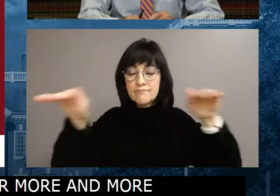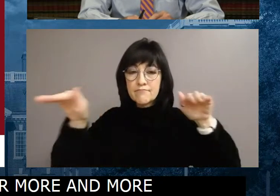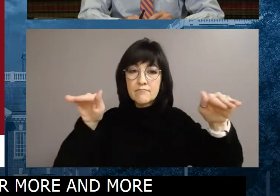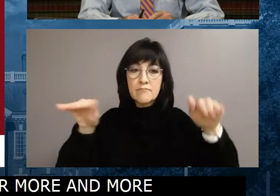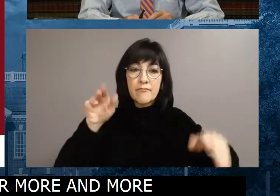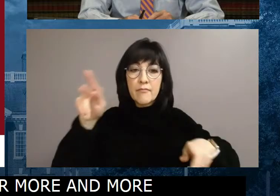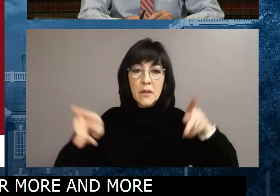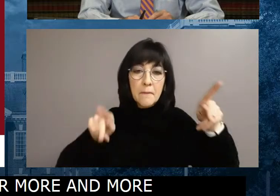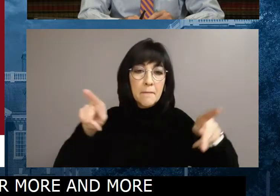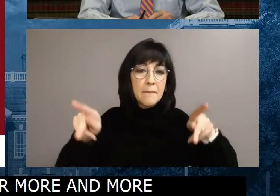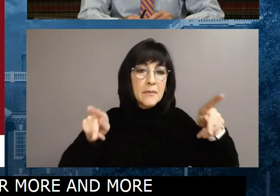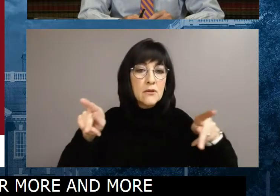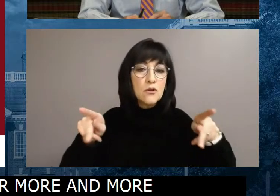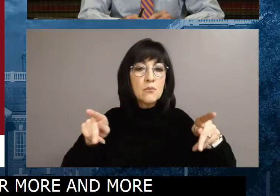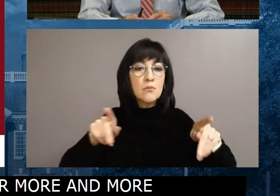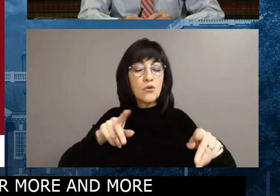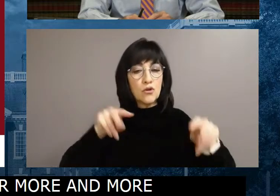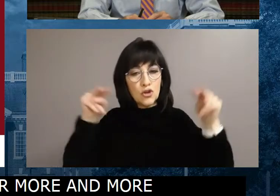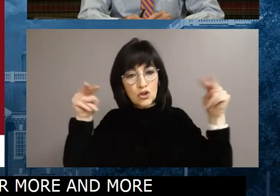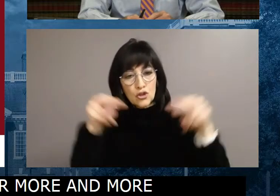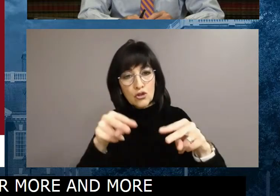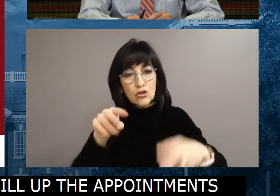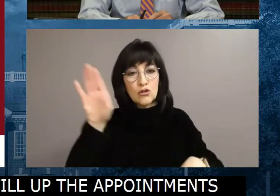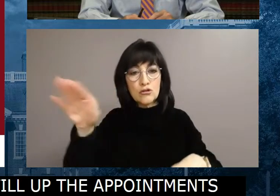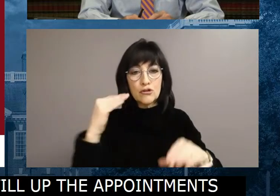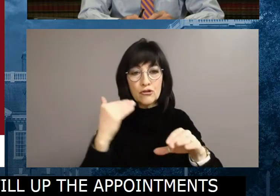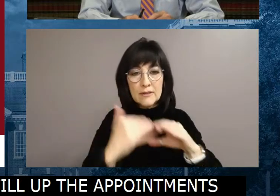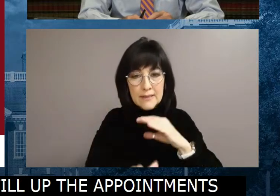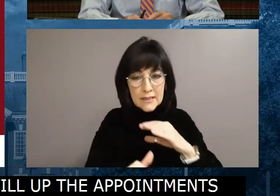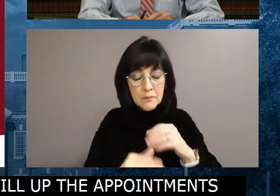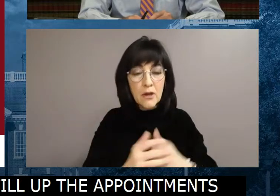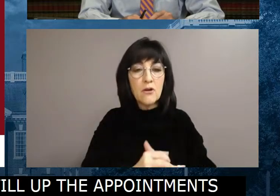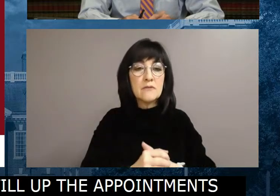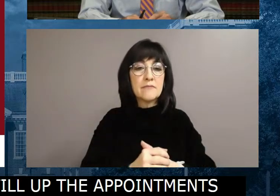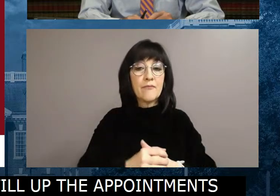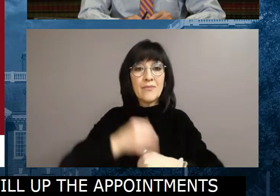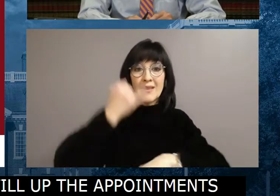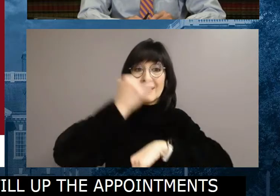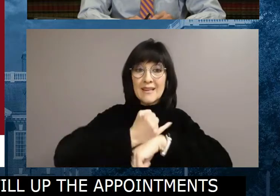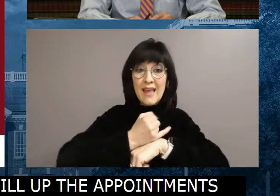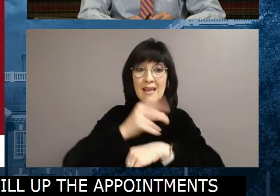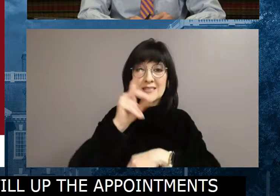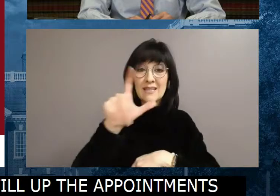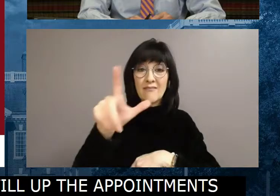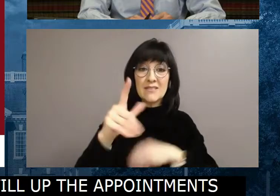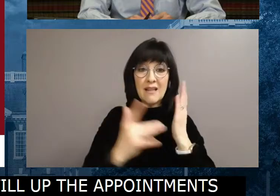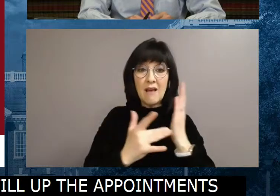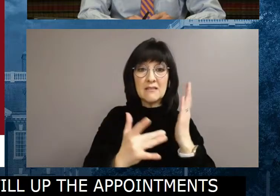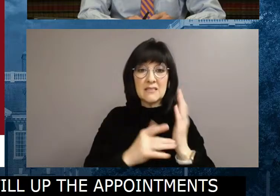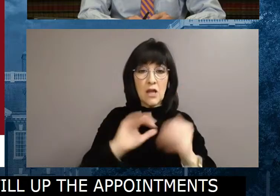vaccination centers, at the campuses of Del Tech in the 3 counties and at Dover Downs.